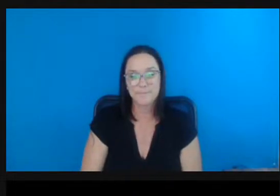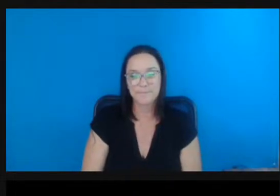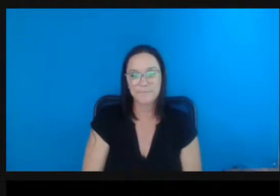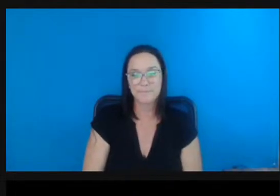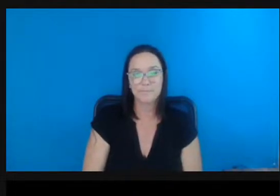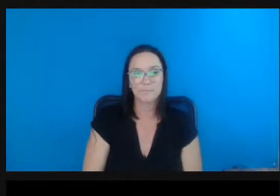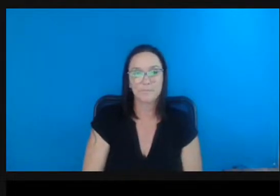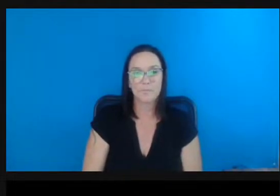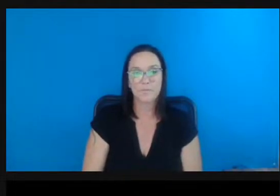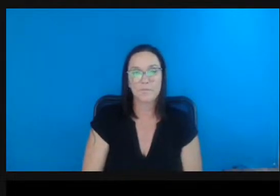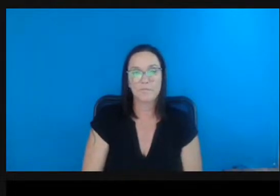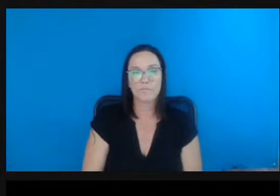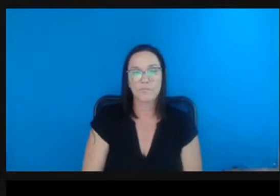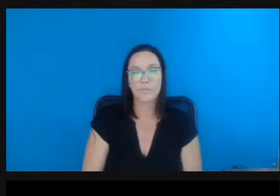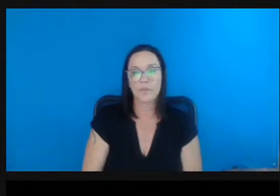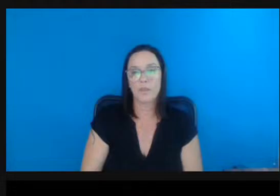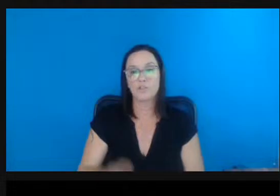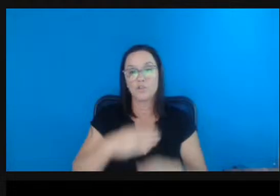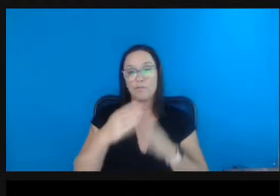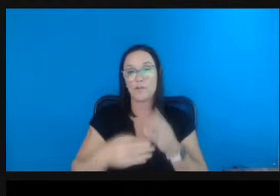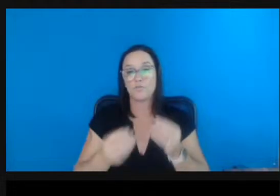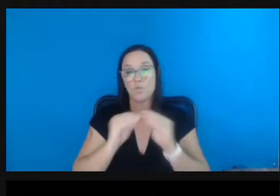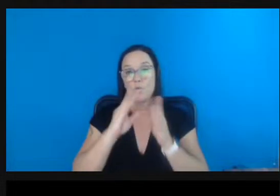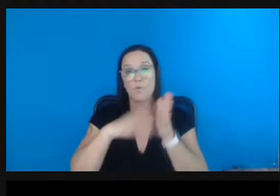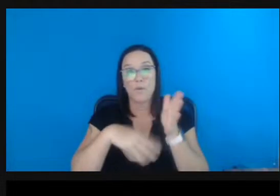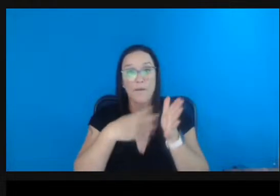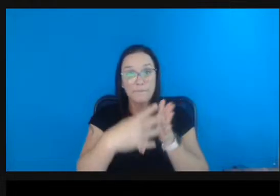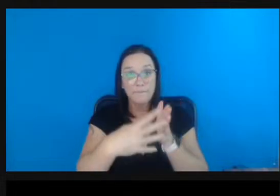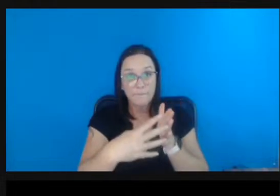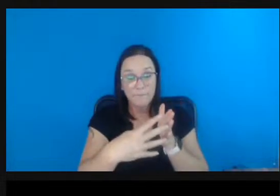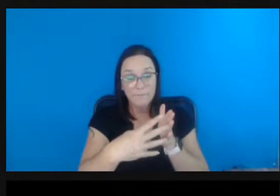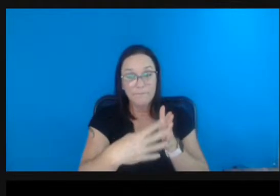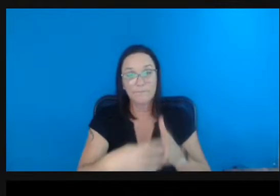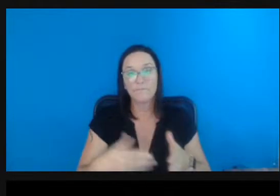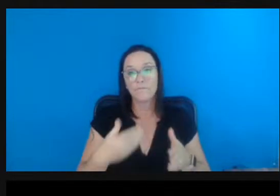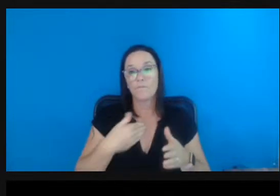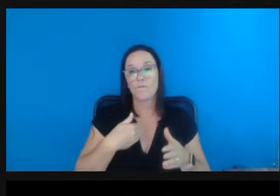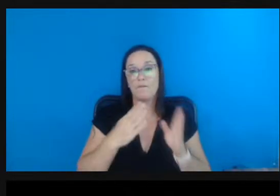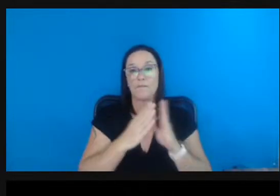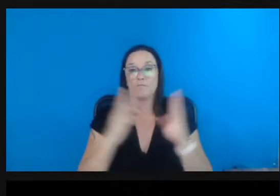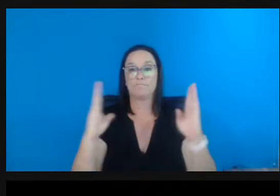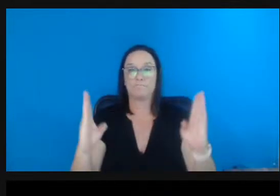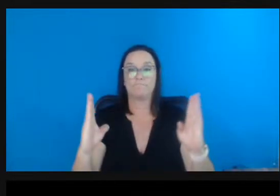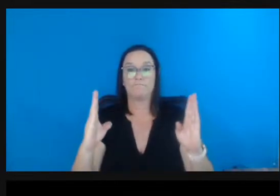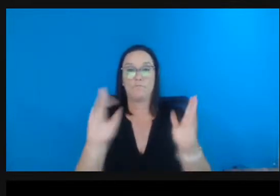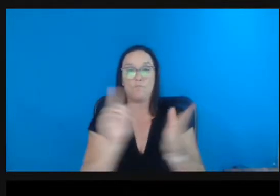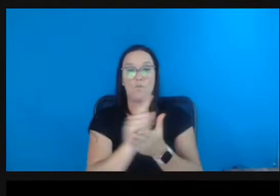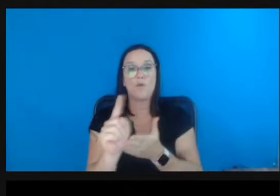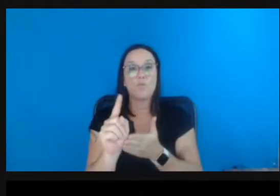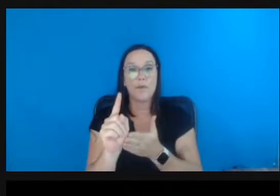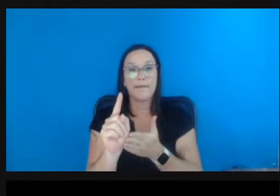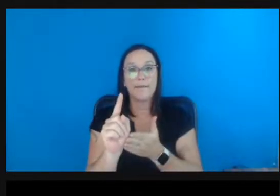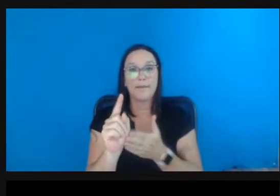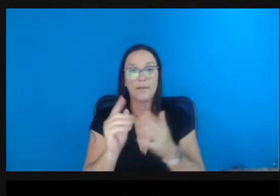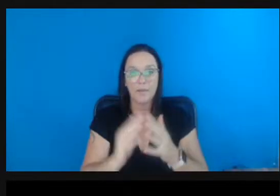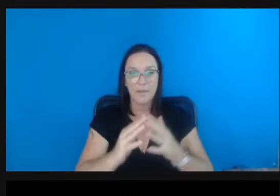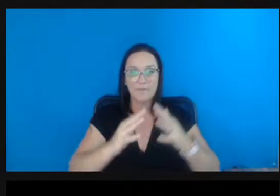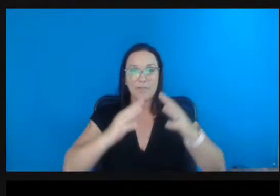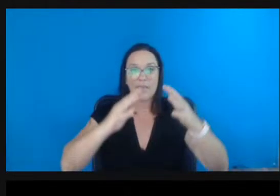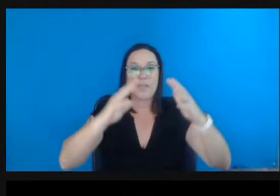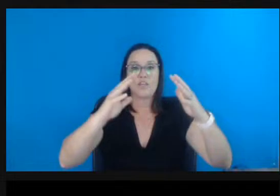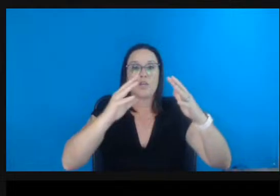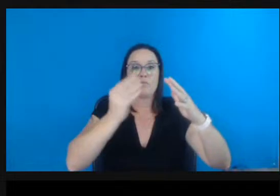to finish off some more of our graphs here, here is our last week. Inflation leading up to